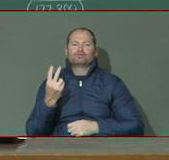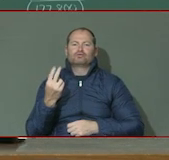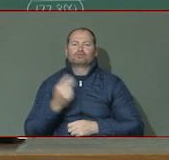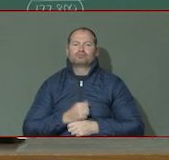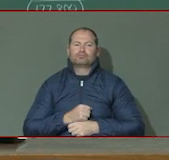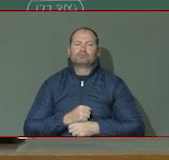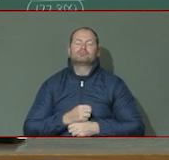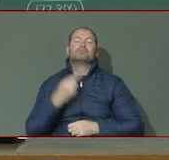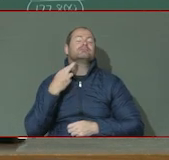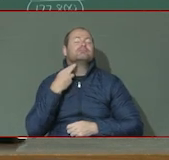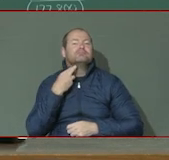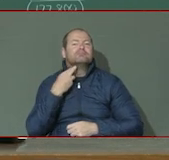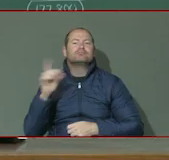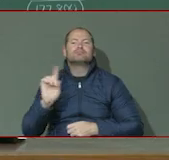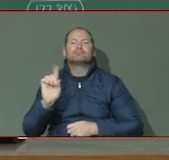Risk is what?